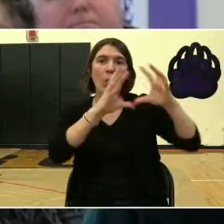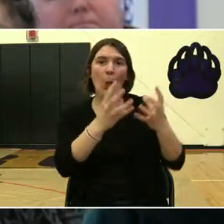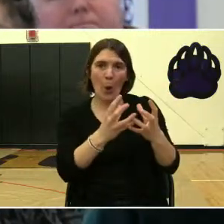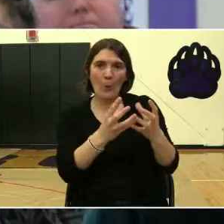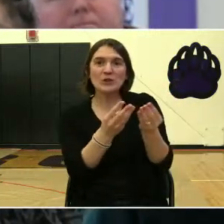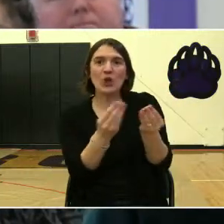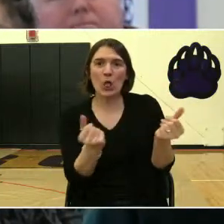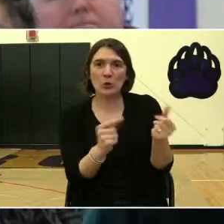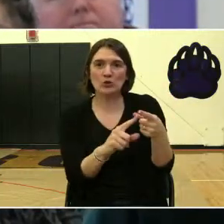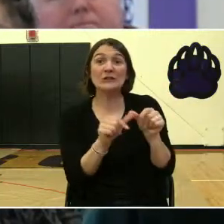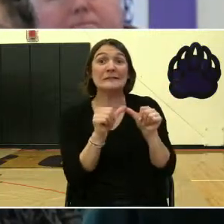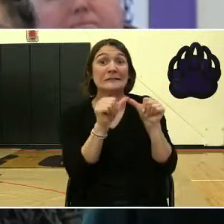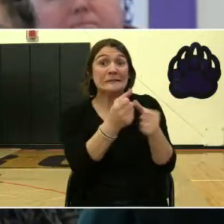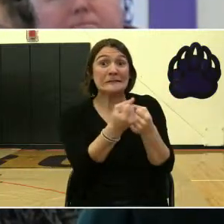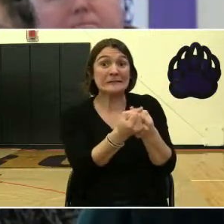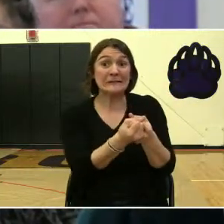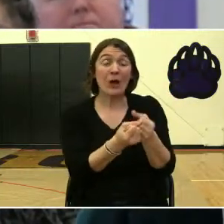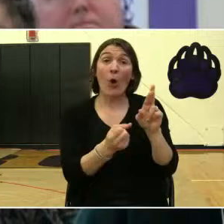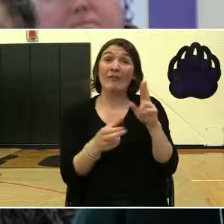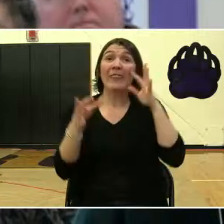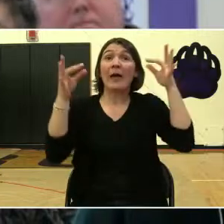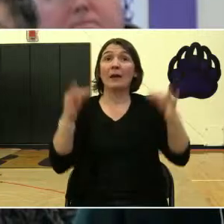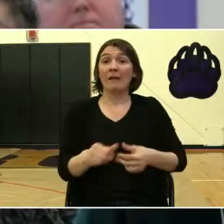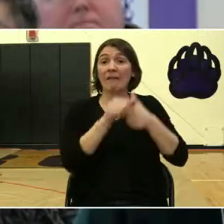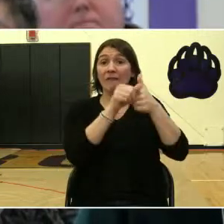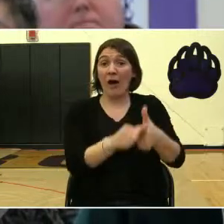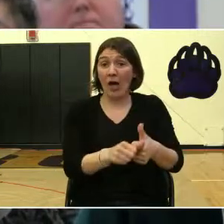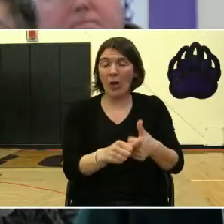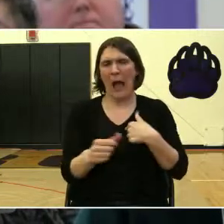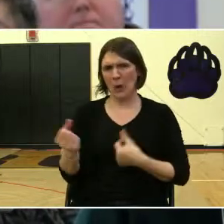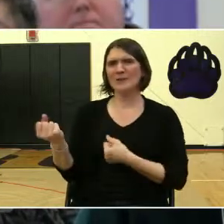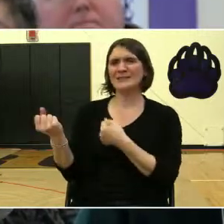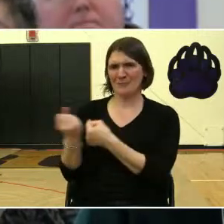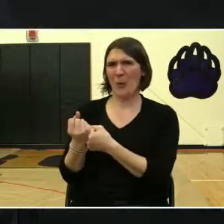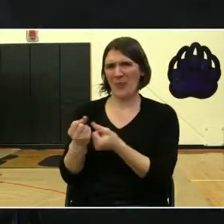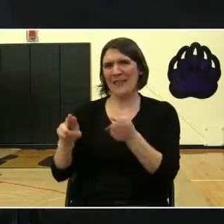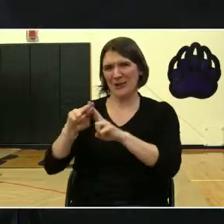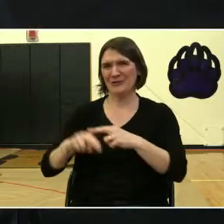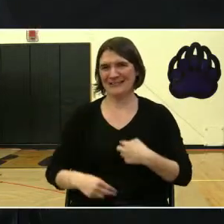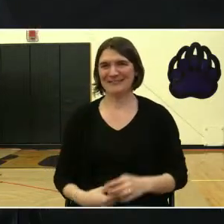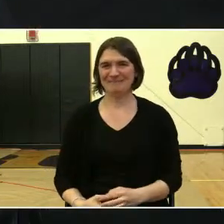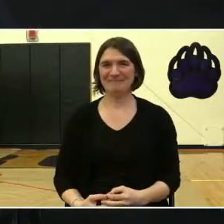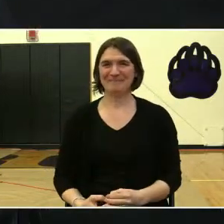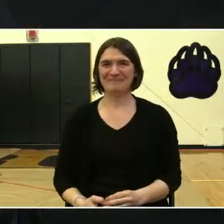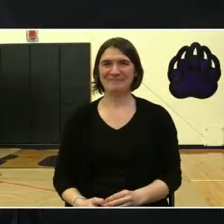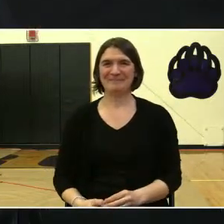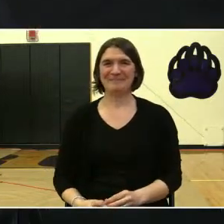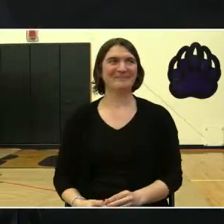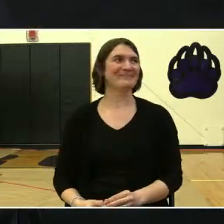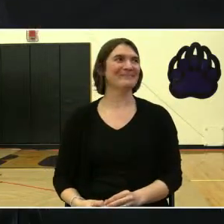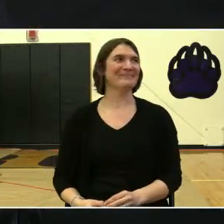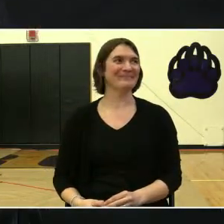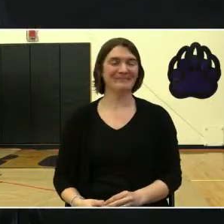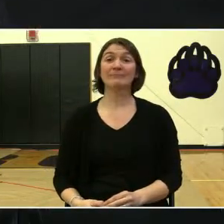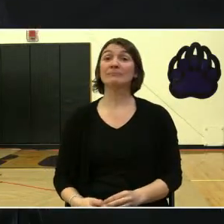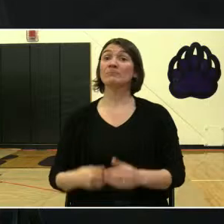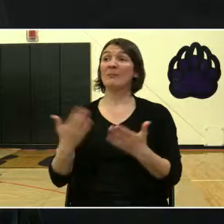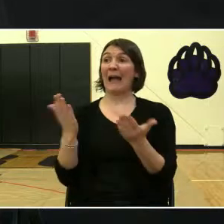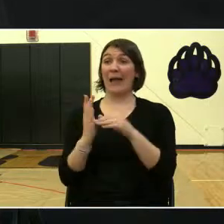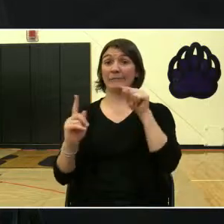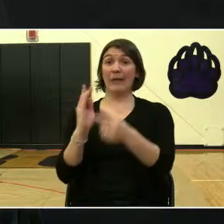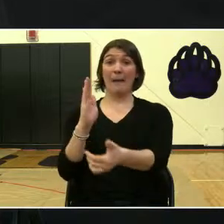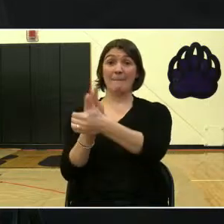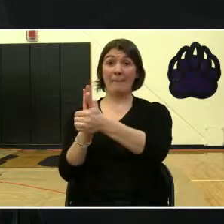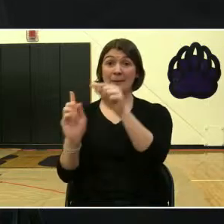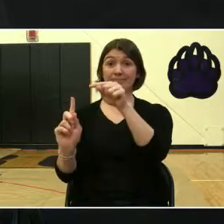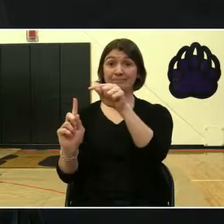fund and that it's to their discretion whether or not to follow that but I would support the increase question on the